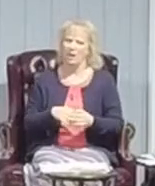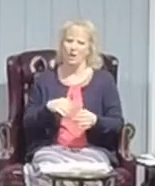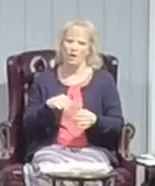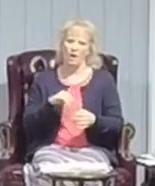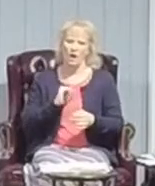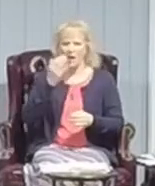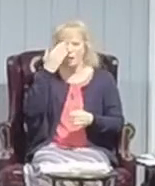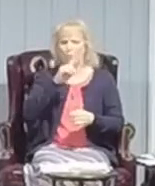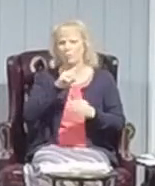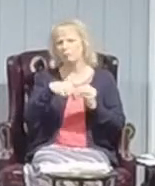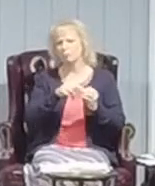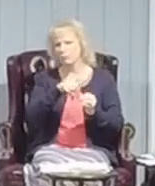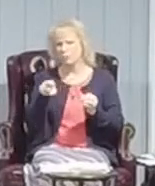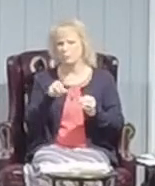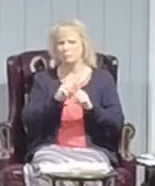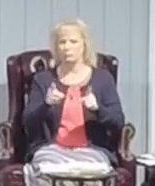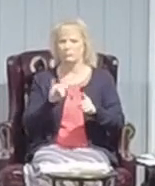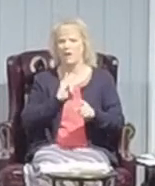well.